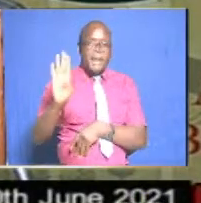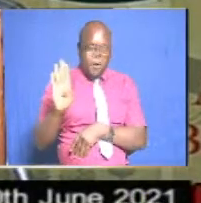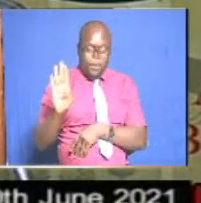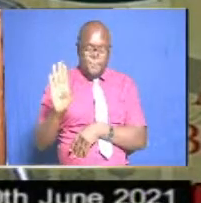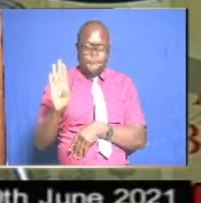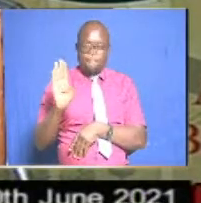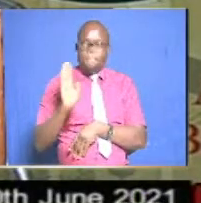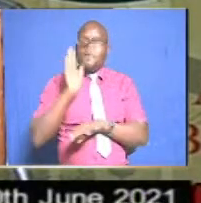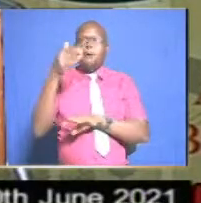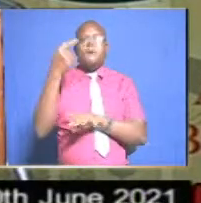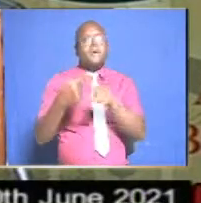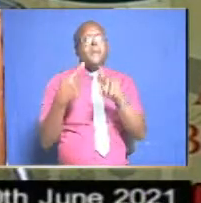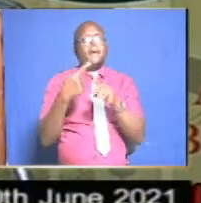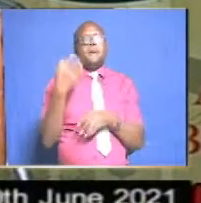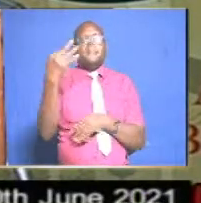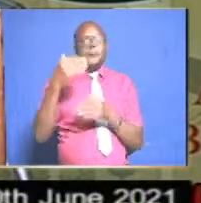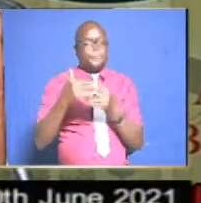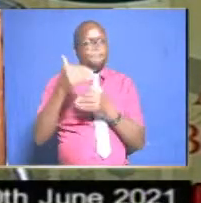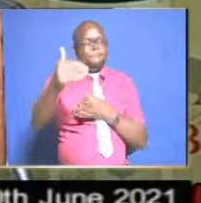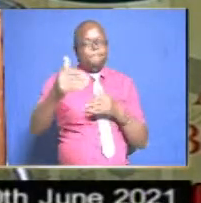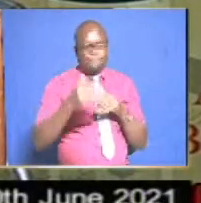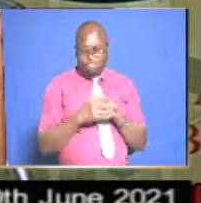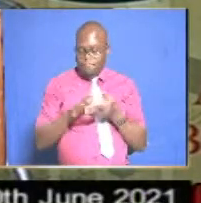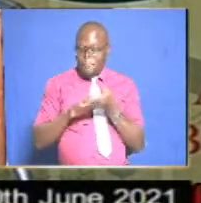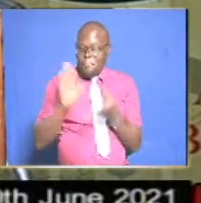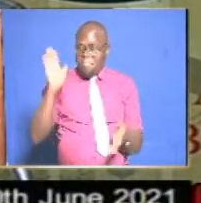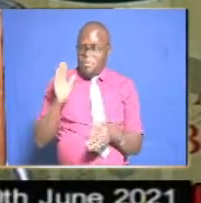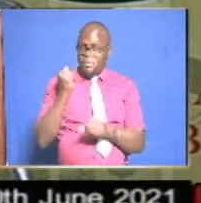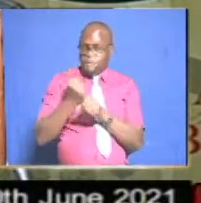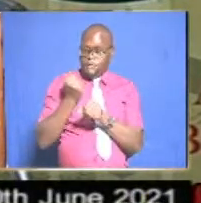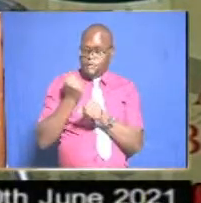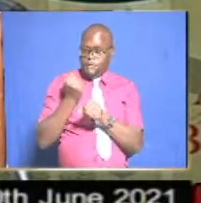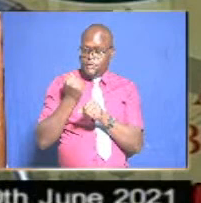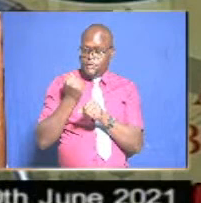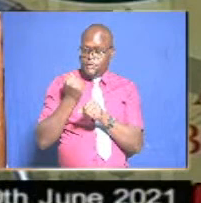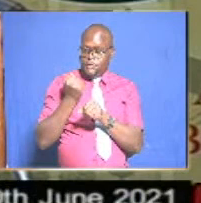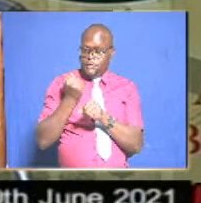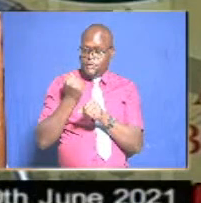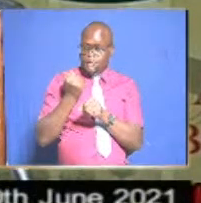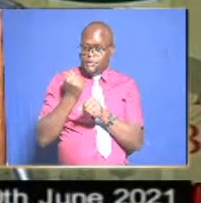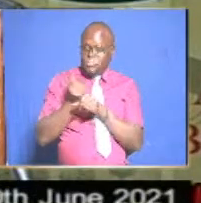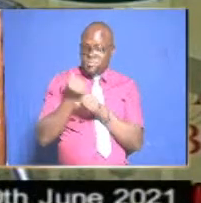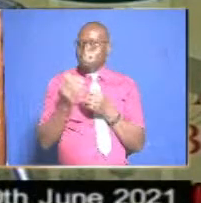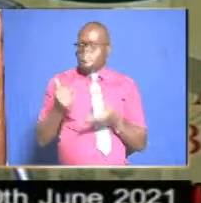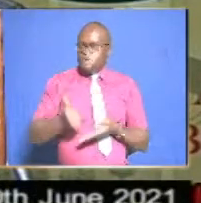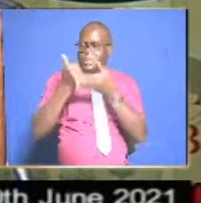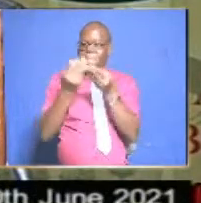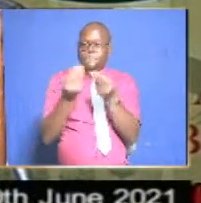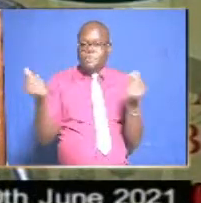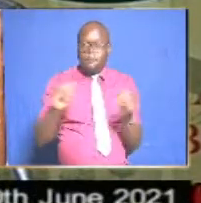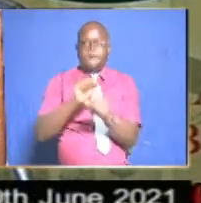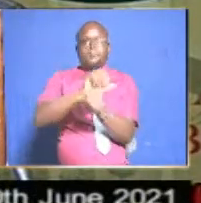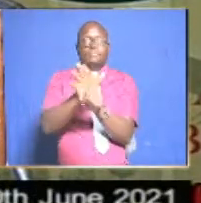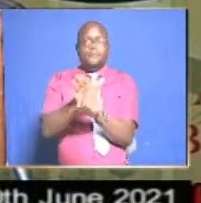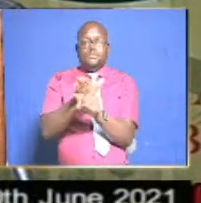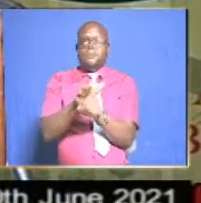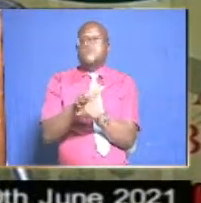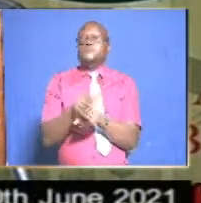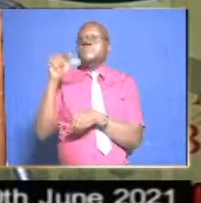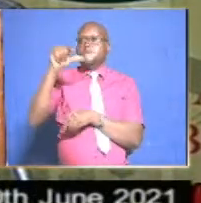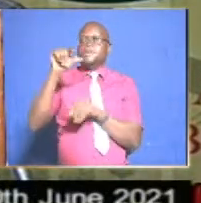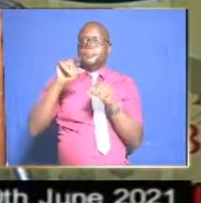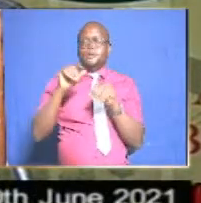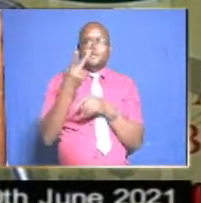$2.34 billion over the next 3 years. Further, Mr. Speaker, in response to the COVID-19 pandemic, the G20